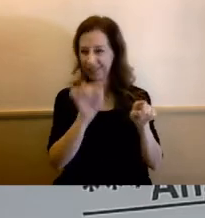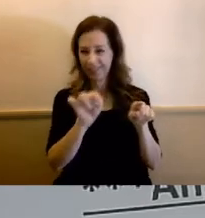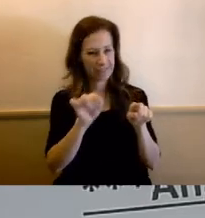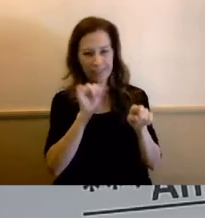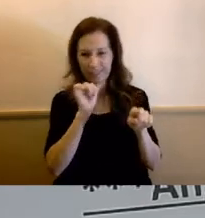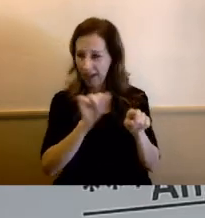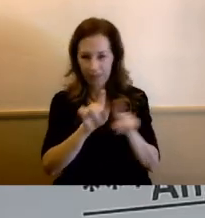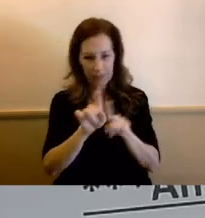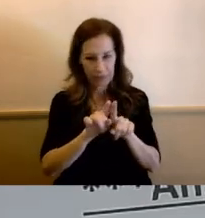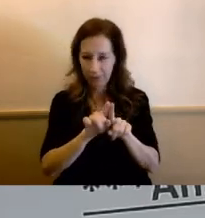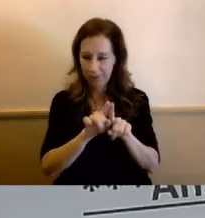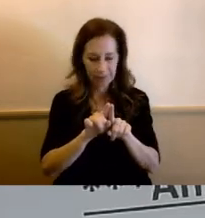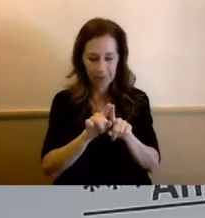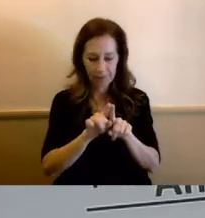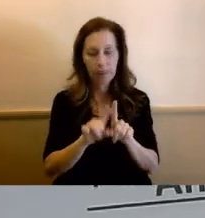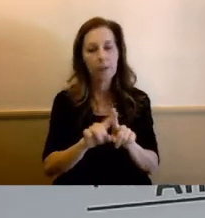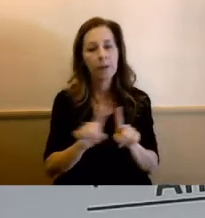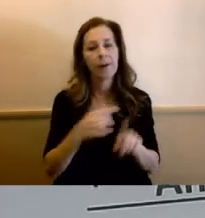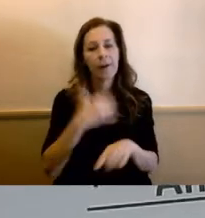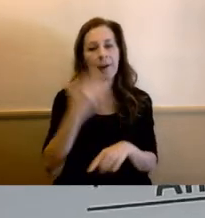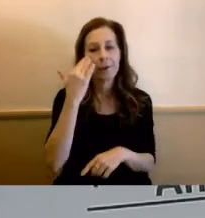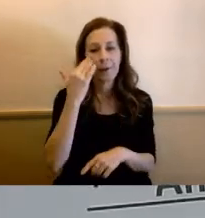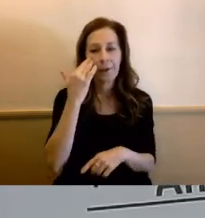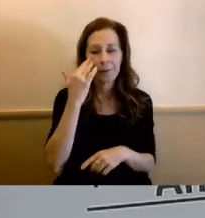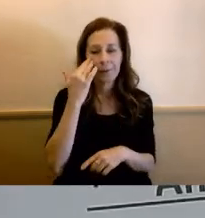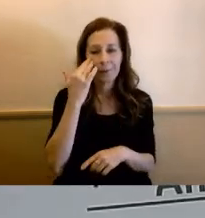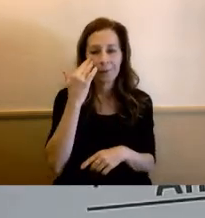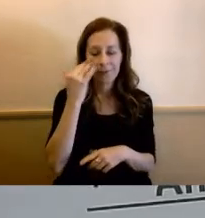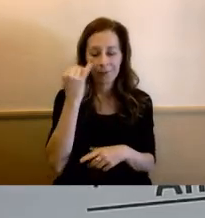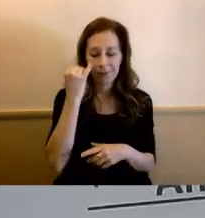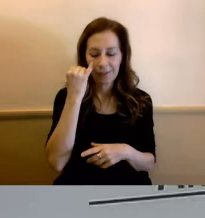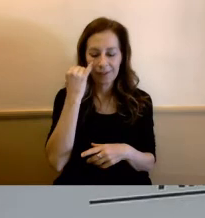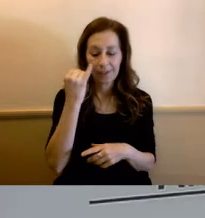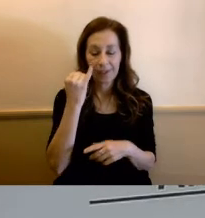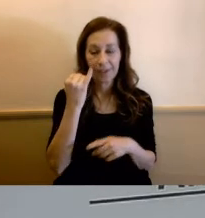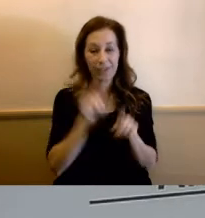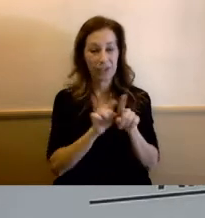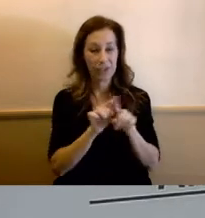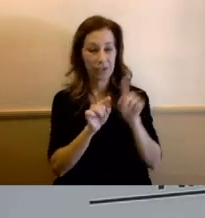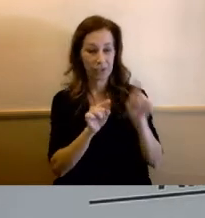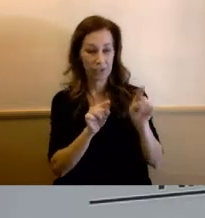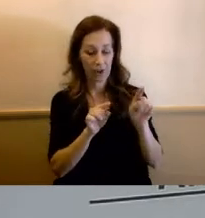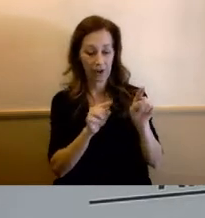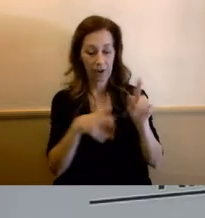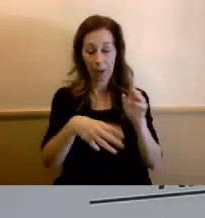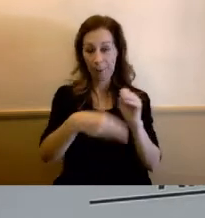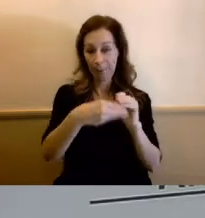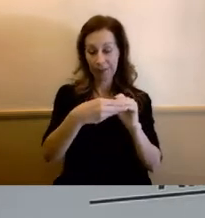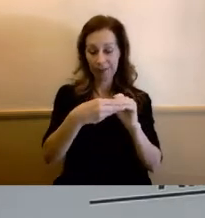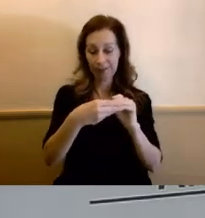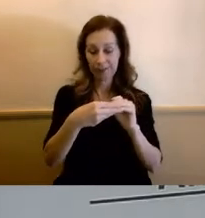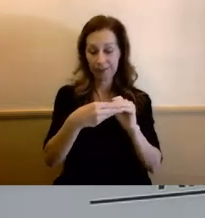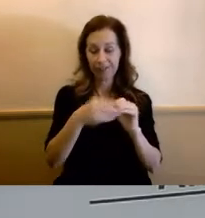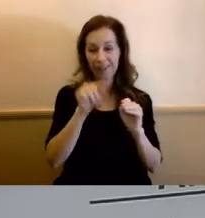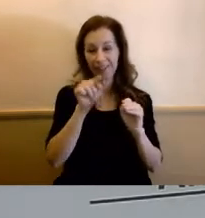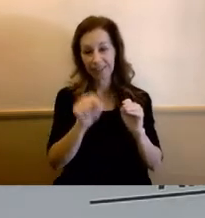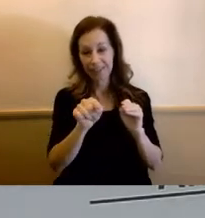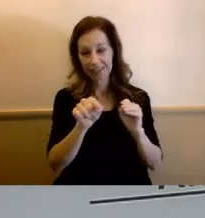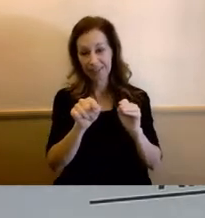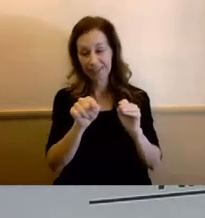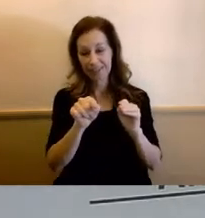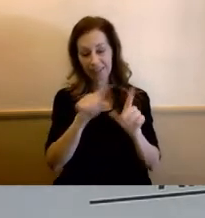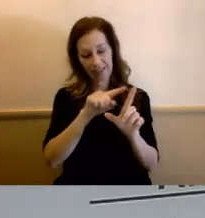But I know if I do the star plus this, if I do this angle plus this angle, the star plus